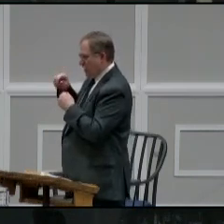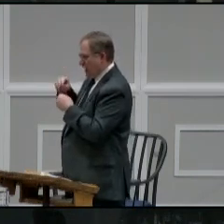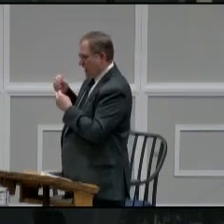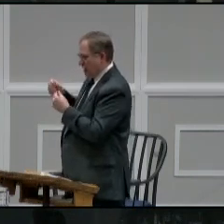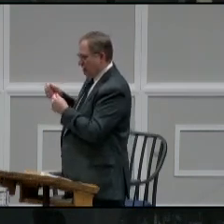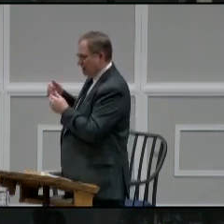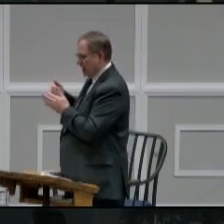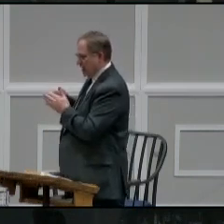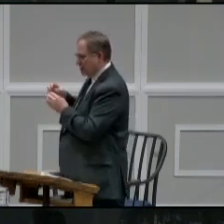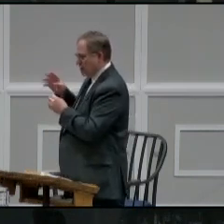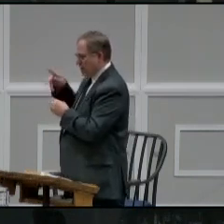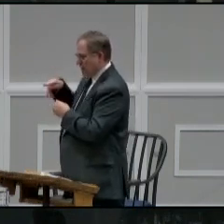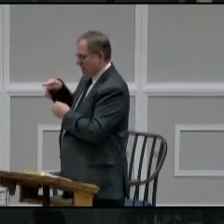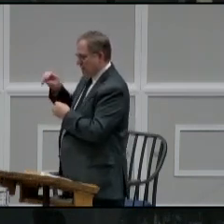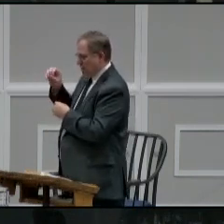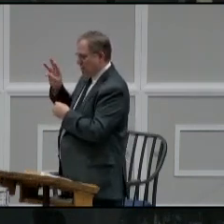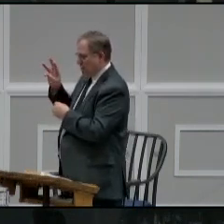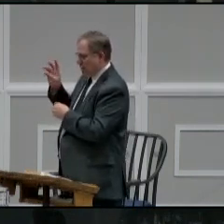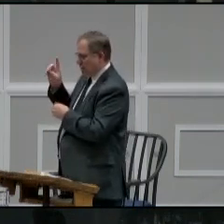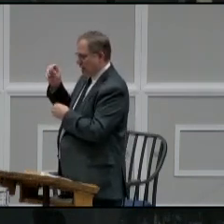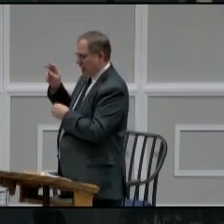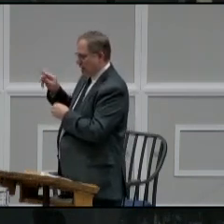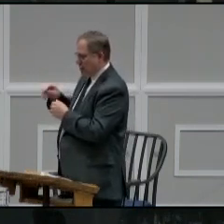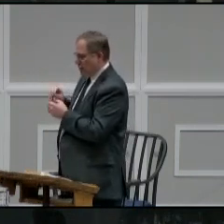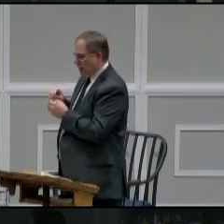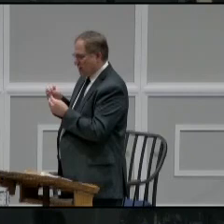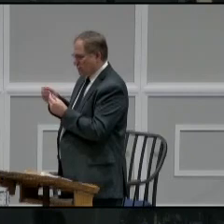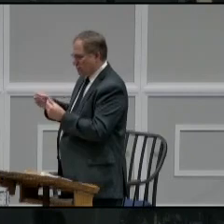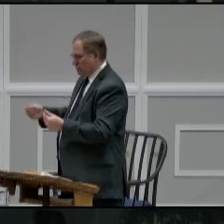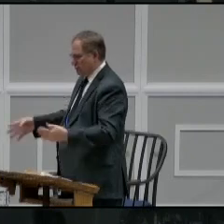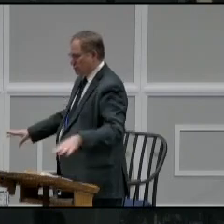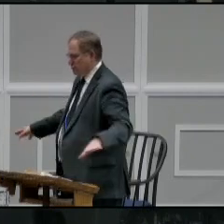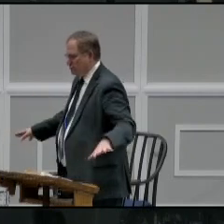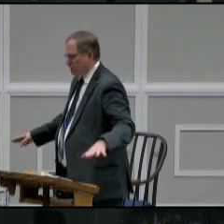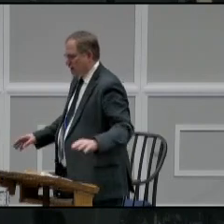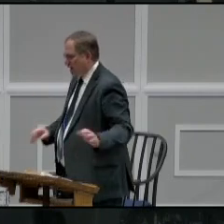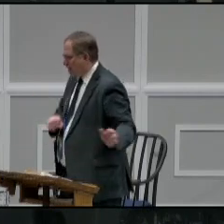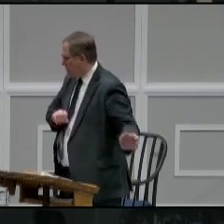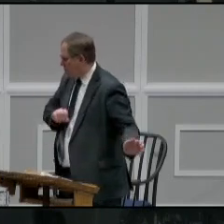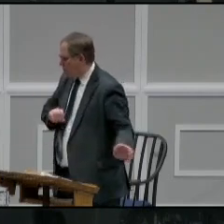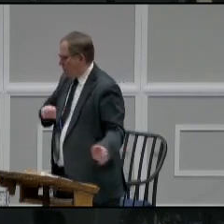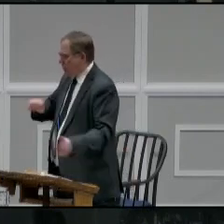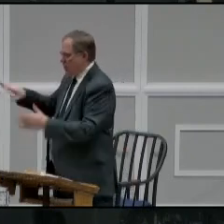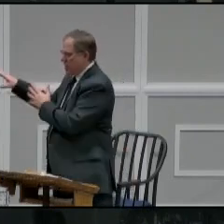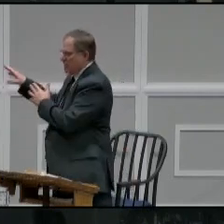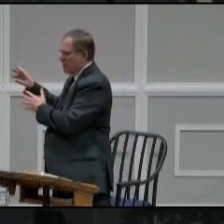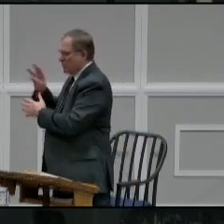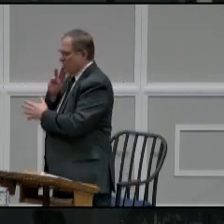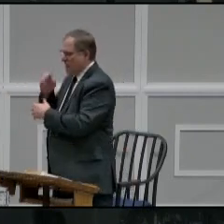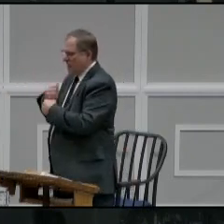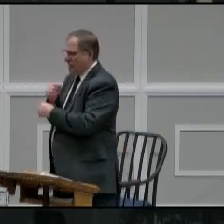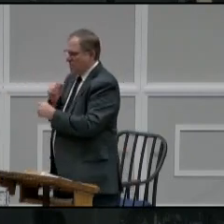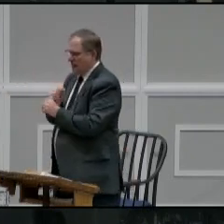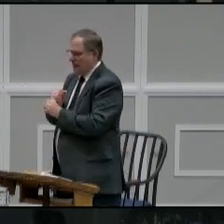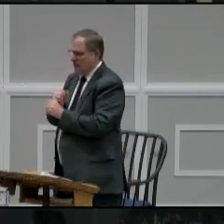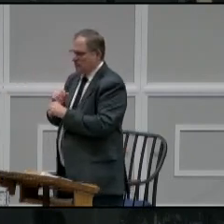All right, it's not going anywhere now, Moses. No, we ain't done. And strawed it upon the water and made the children of Israel drink